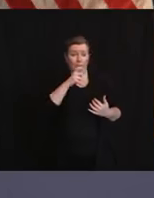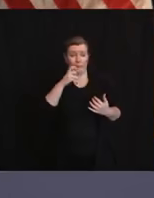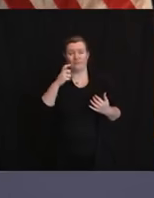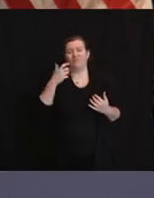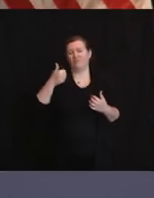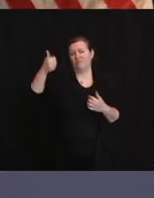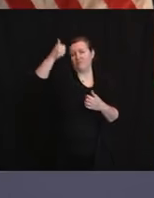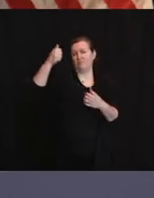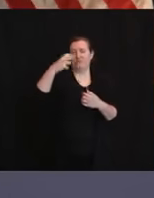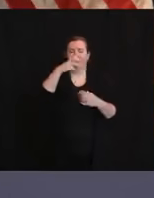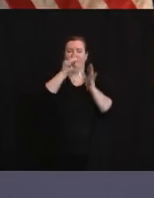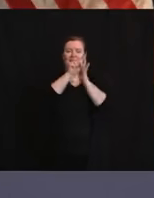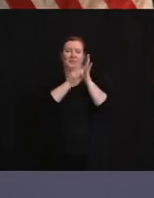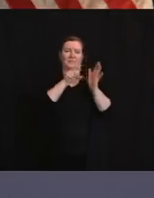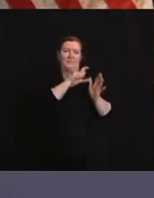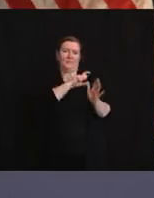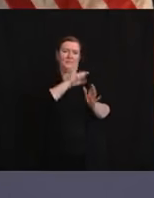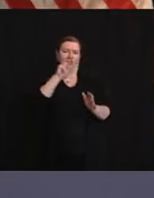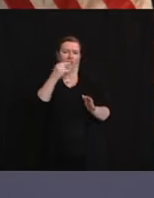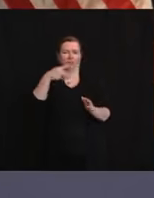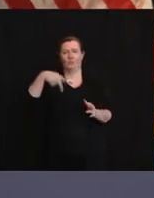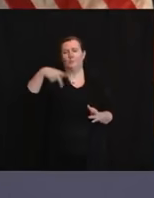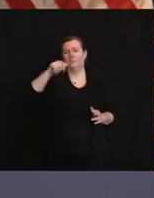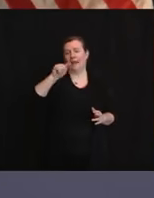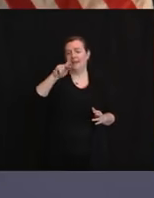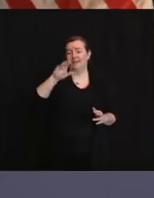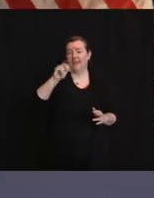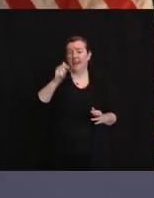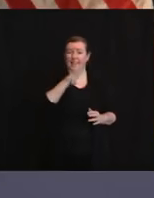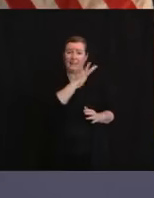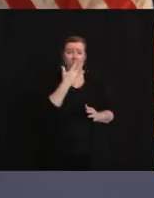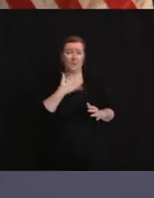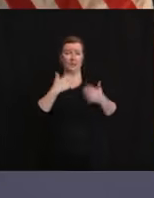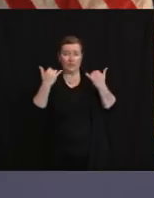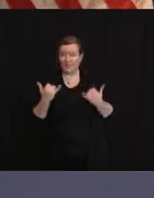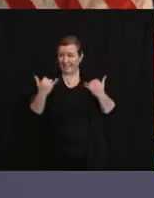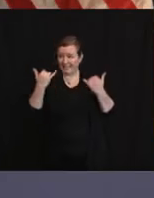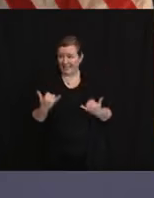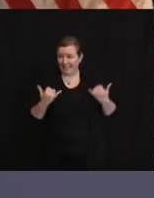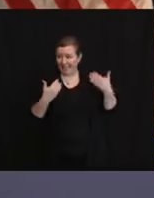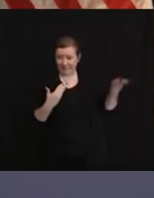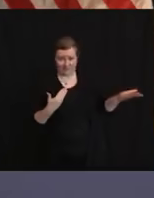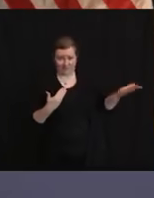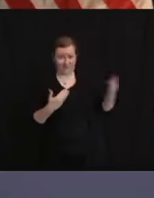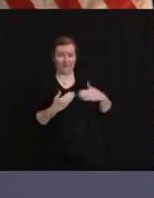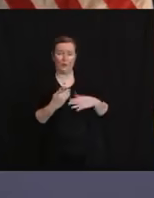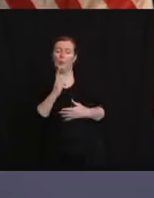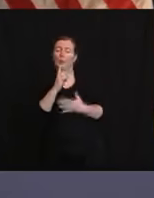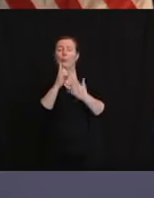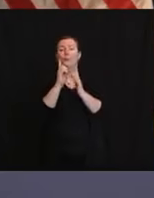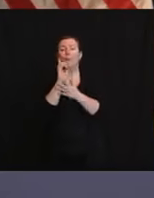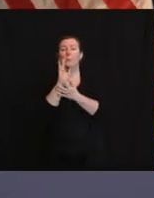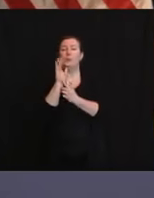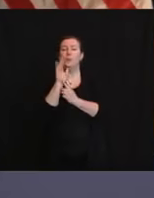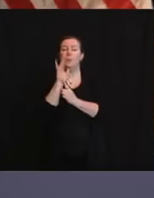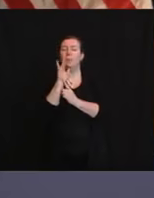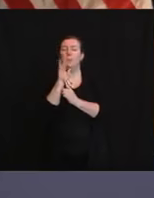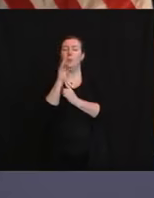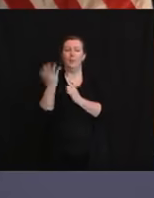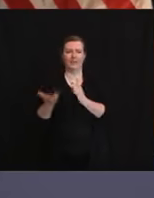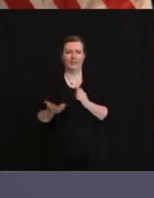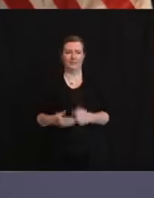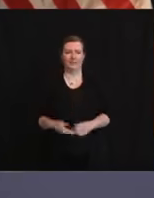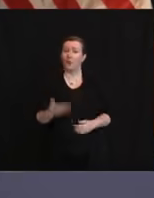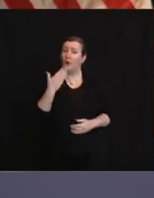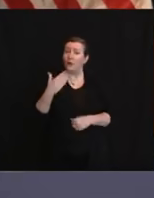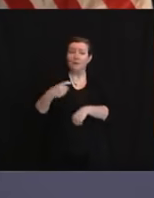Would normally, I think if we were in happier, better place, would be singing for you, but we'll put that on the back burner. You've got a better voice than any of us, so.